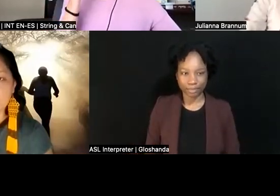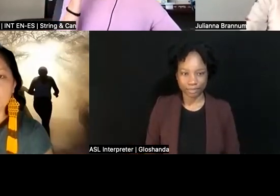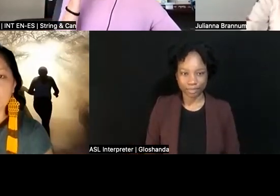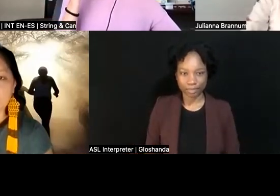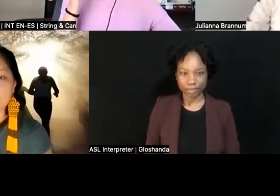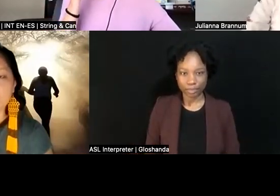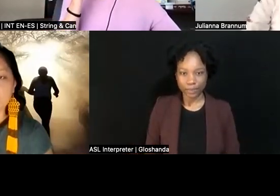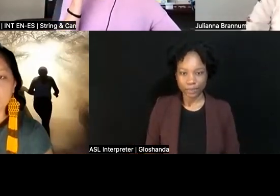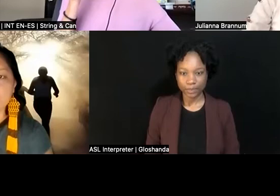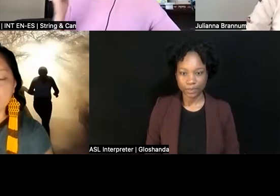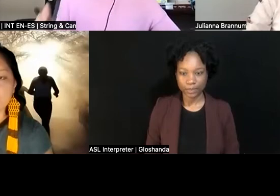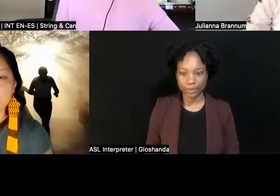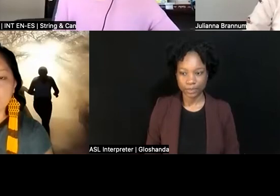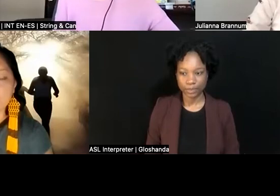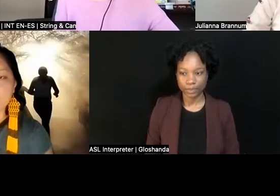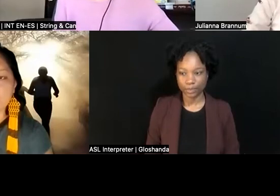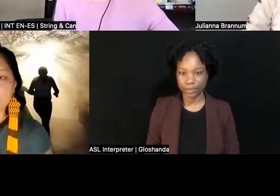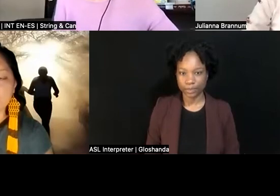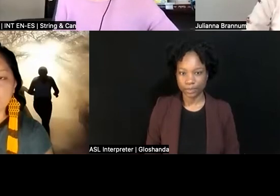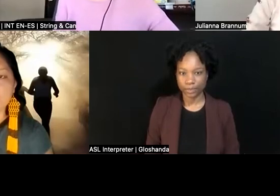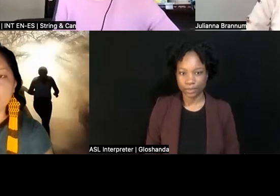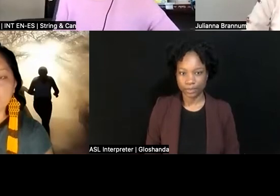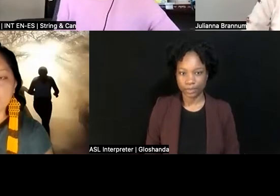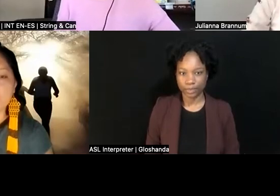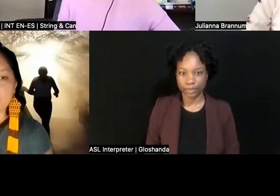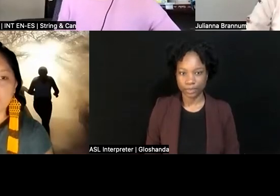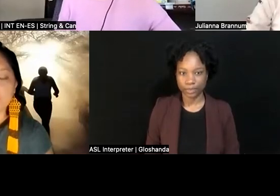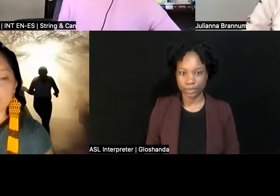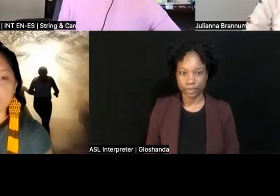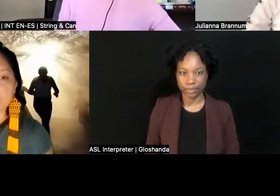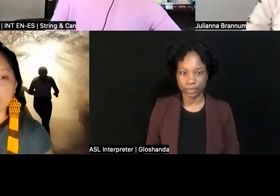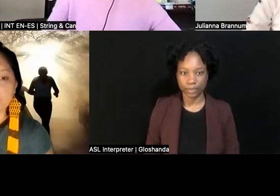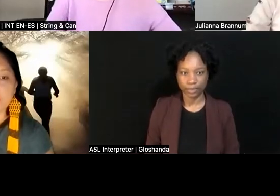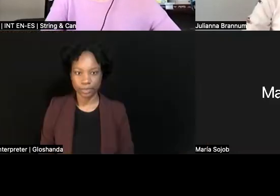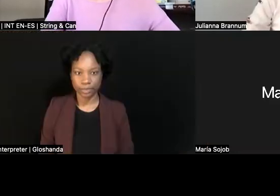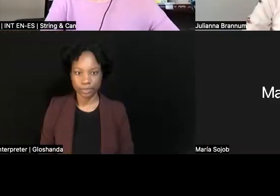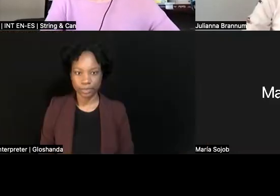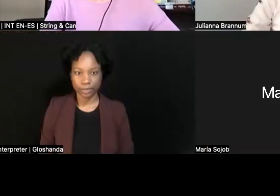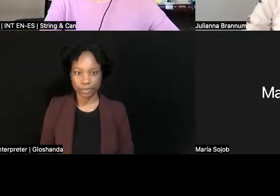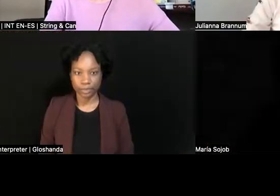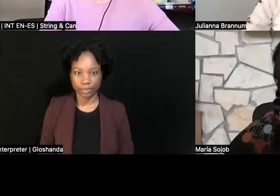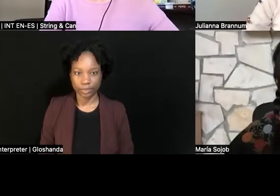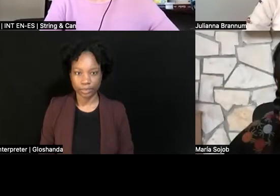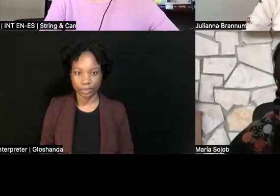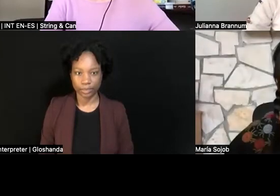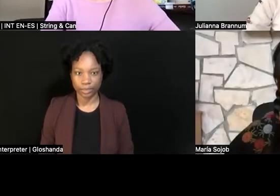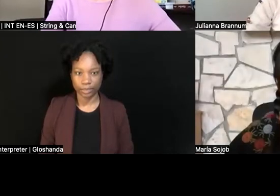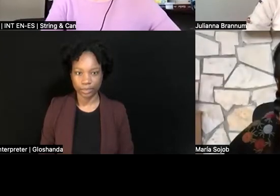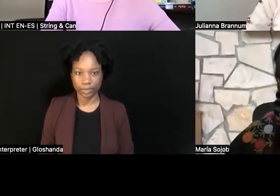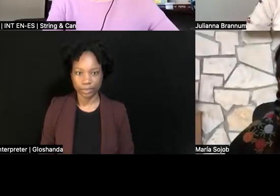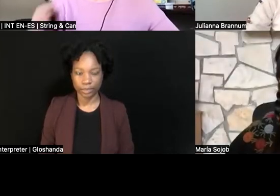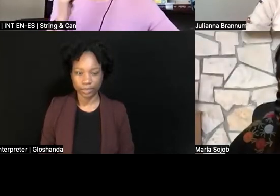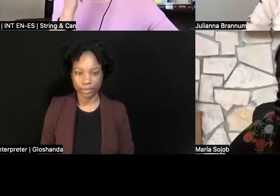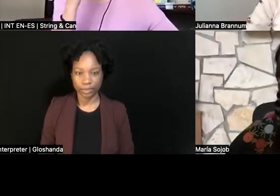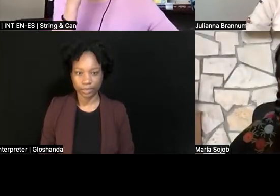interpretación. Entonces, así lo vamos a hacer. Ahora, Juliana y Graciela.